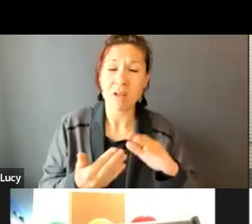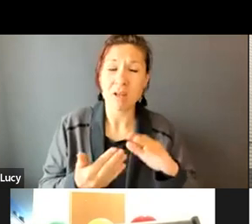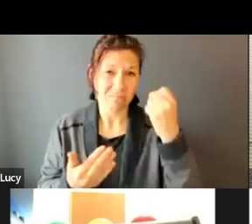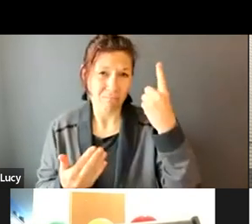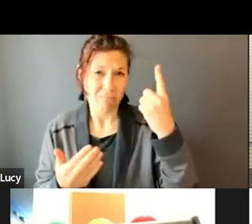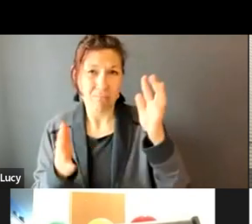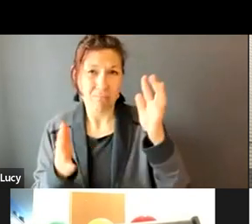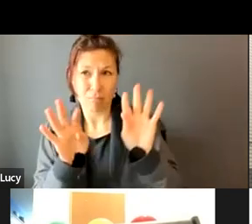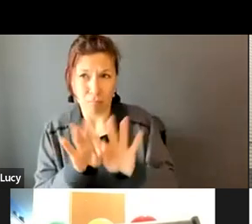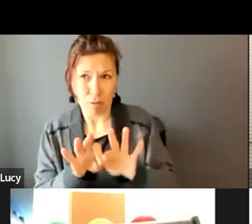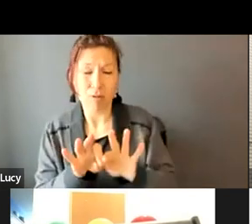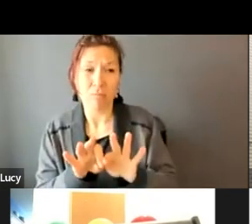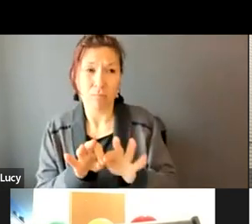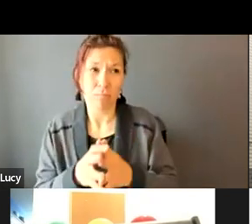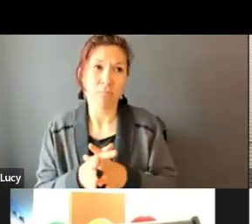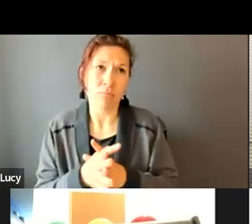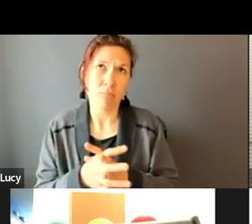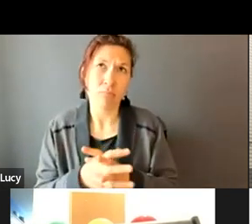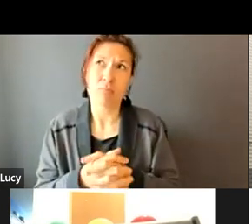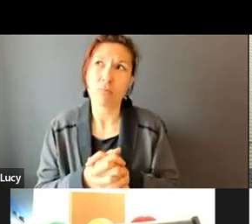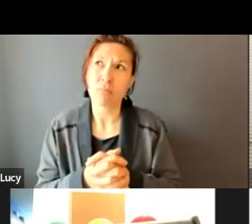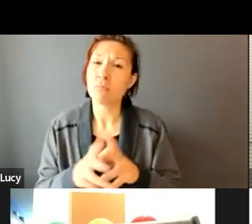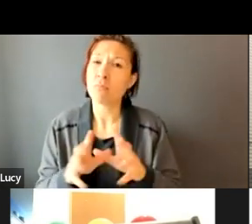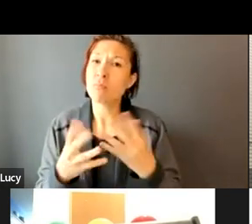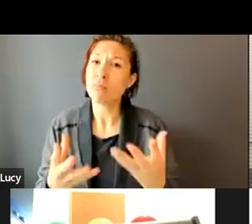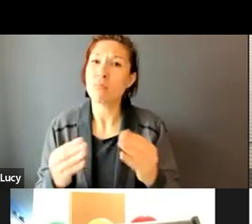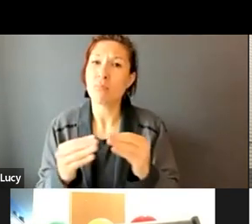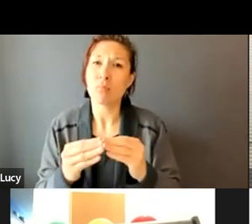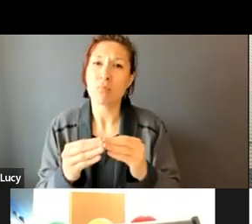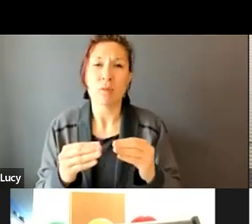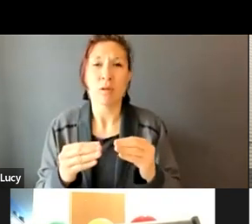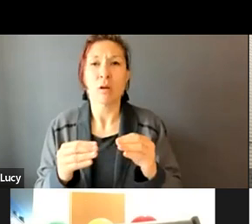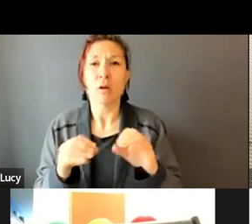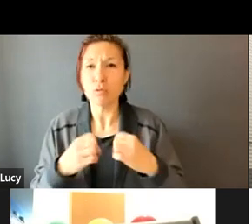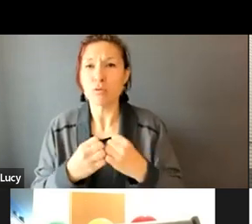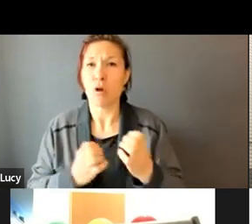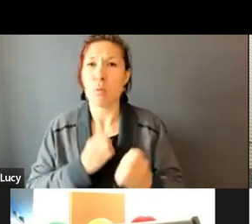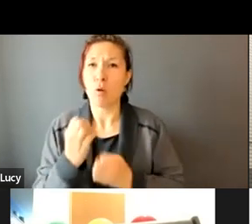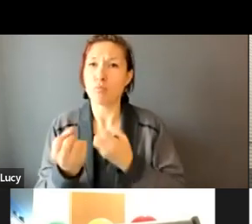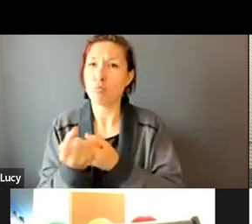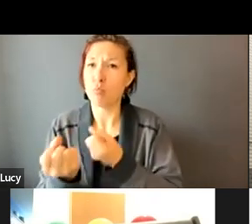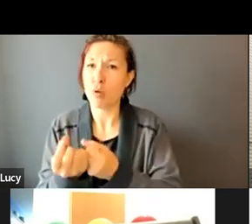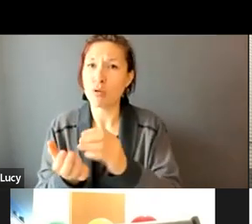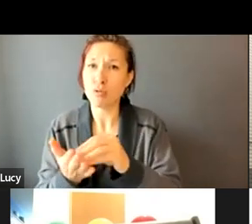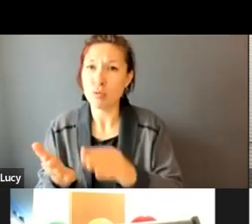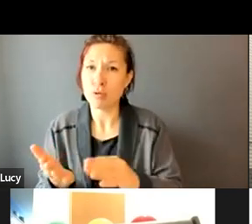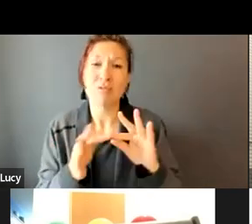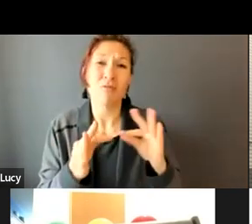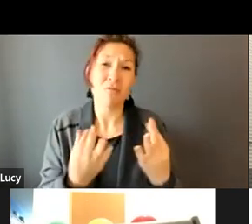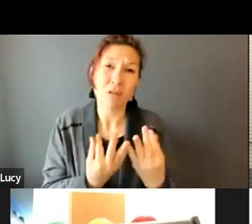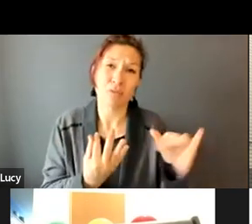is to provide more social emotional support to the students and families